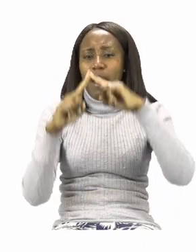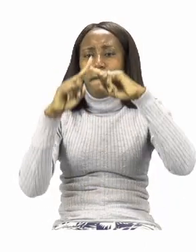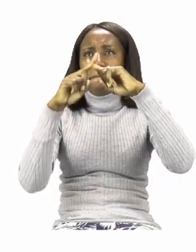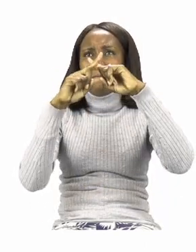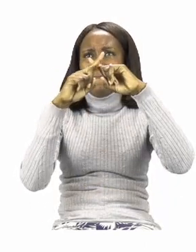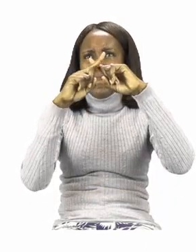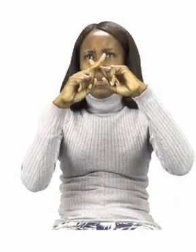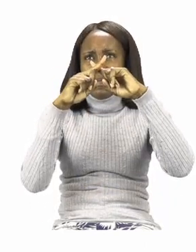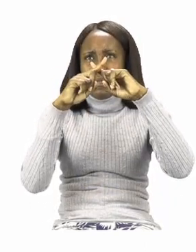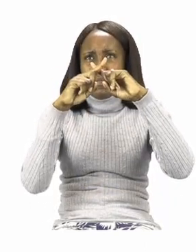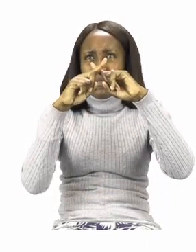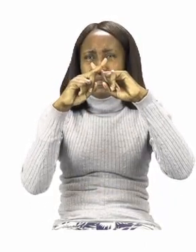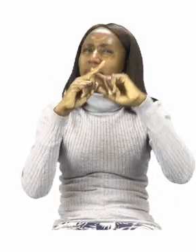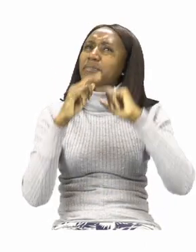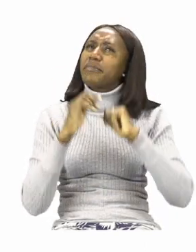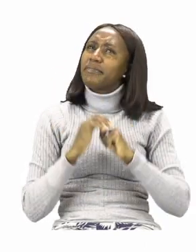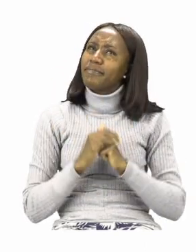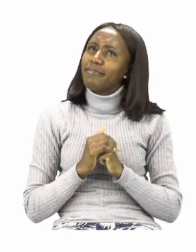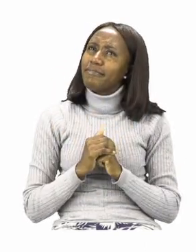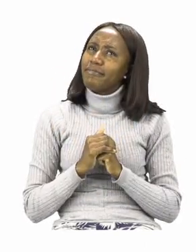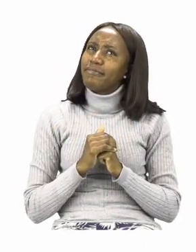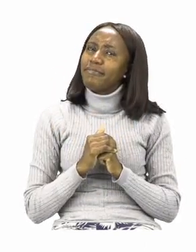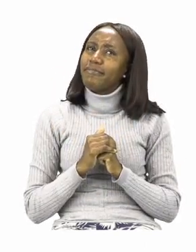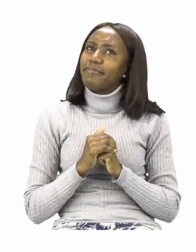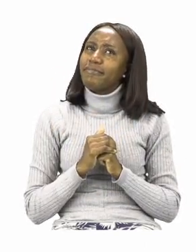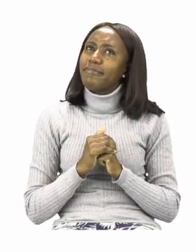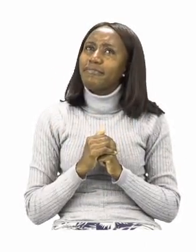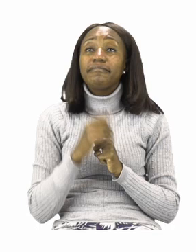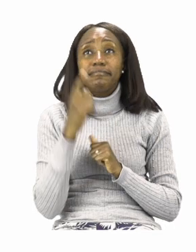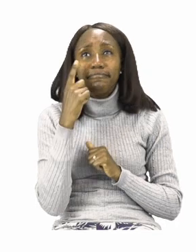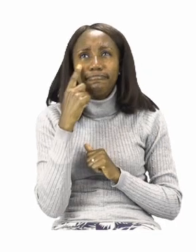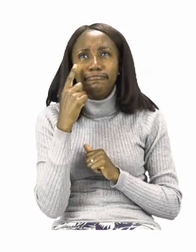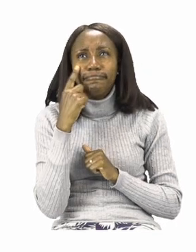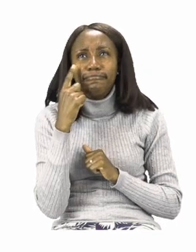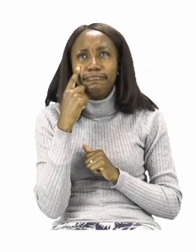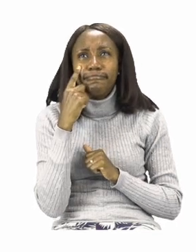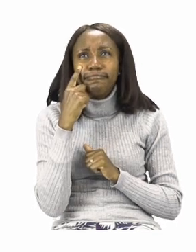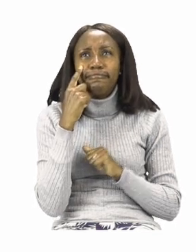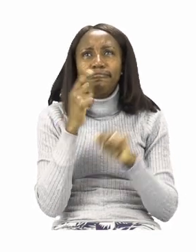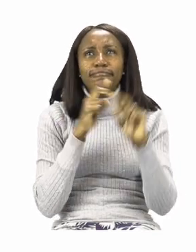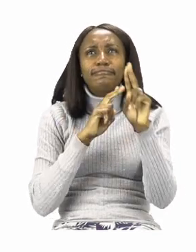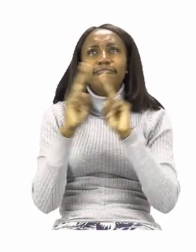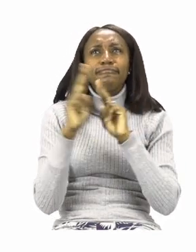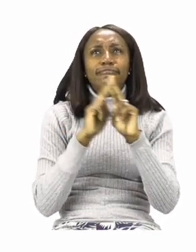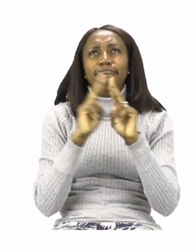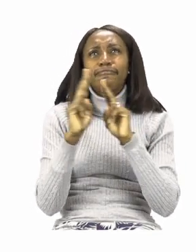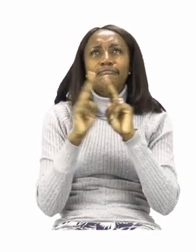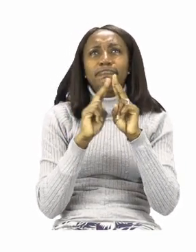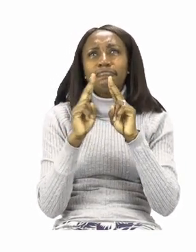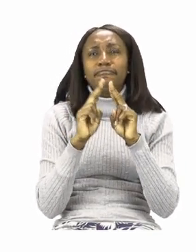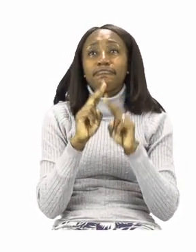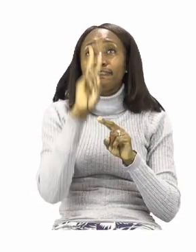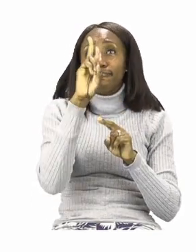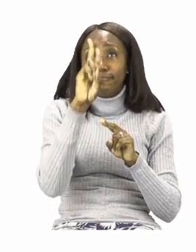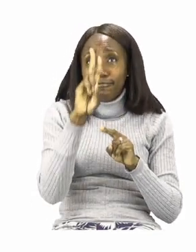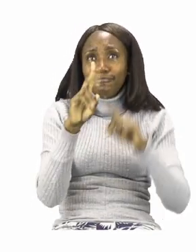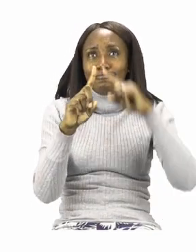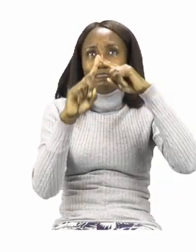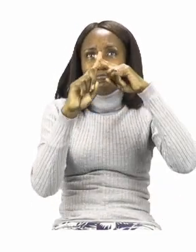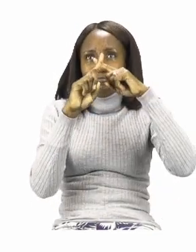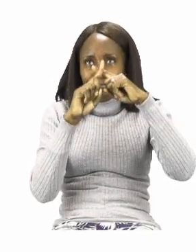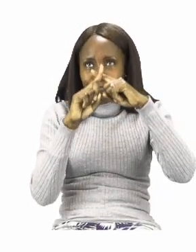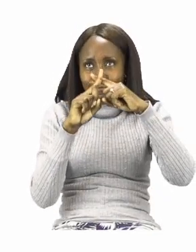multiplication. On page 19, you see there they talk about the 2 times